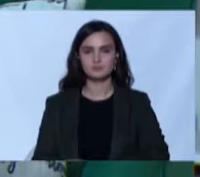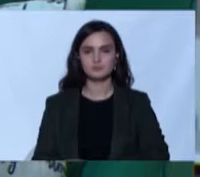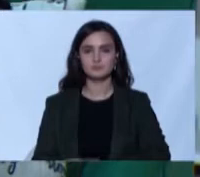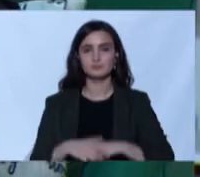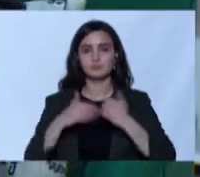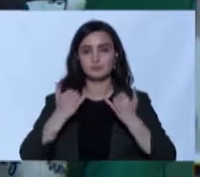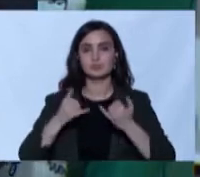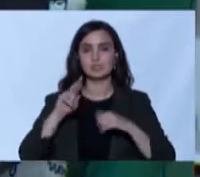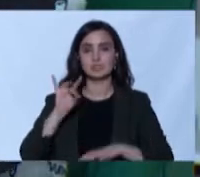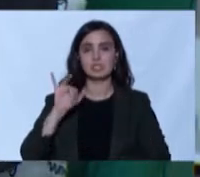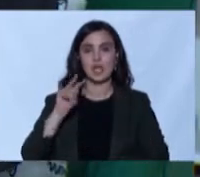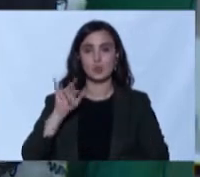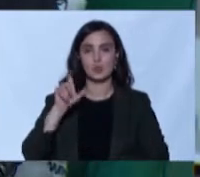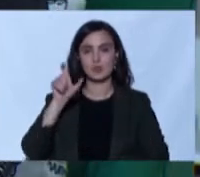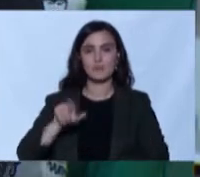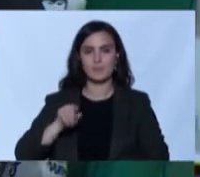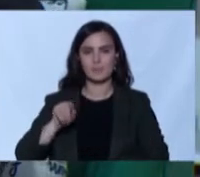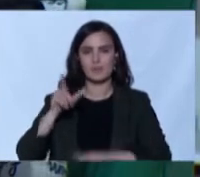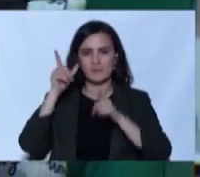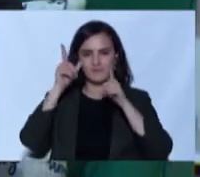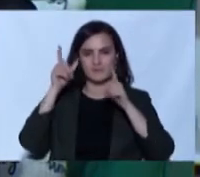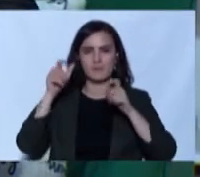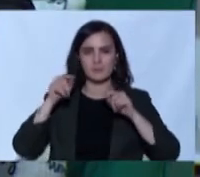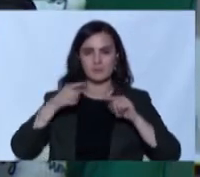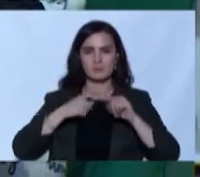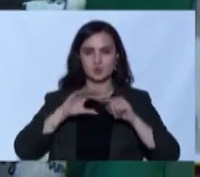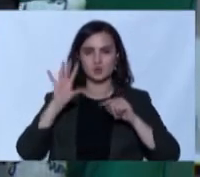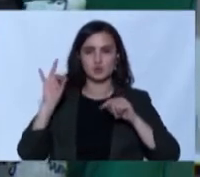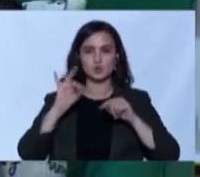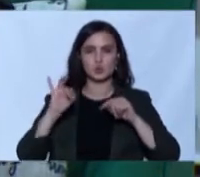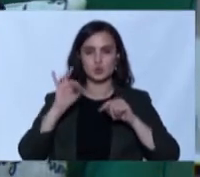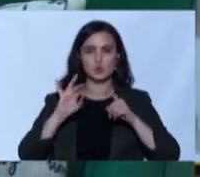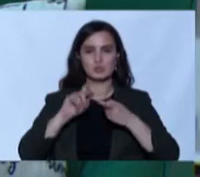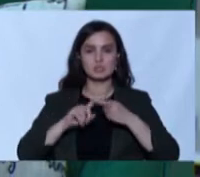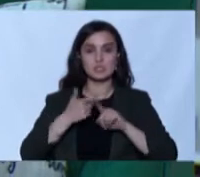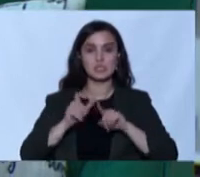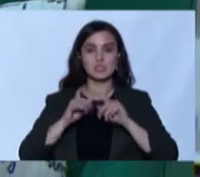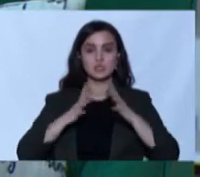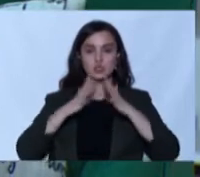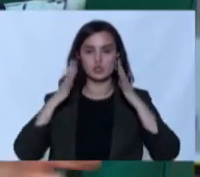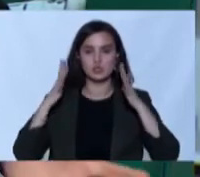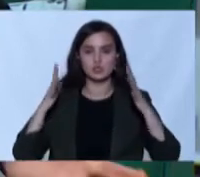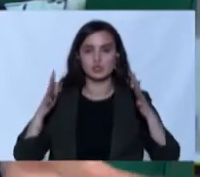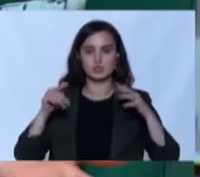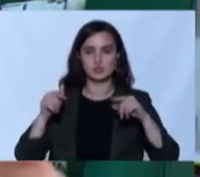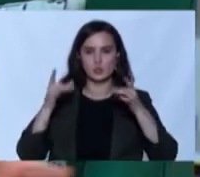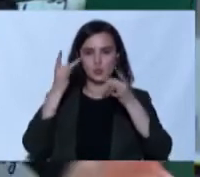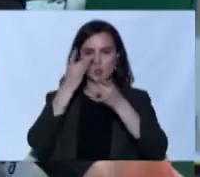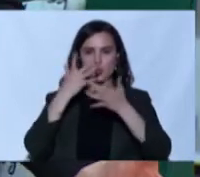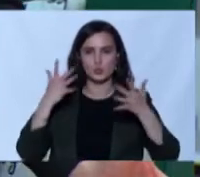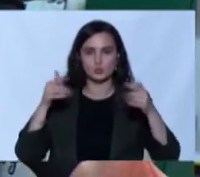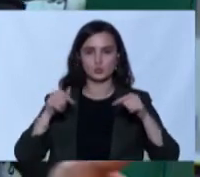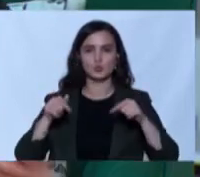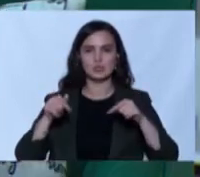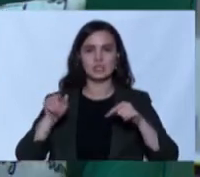Now, Dracula, of course, and the vampire story in general, is a huge pop culture